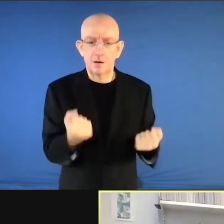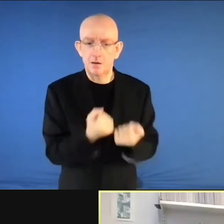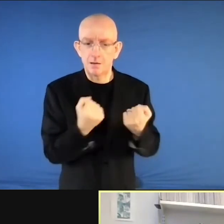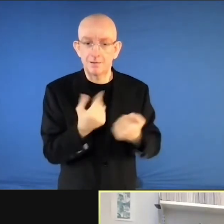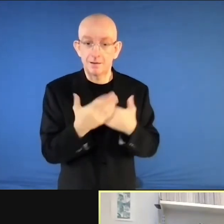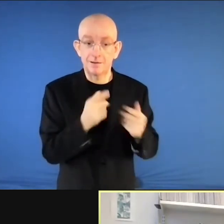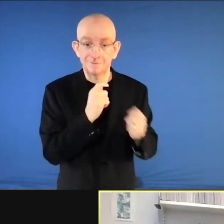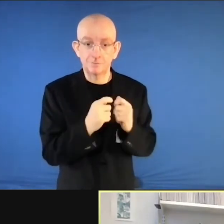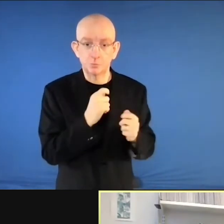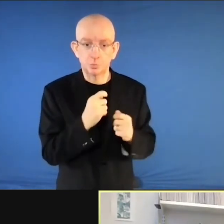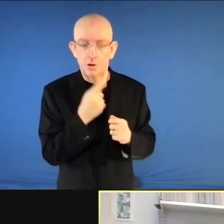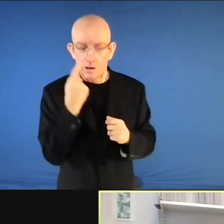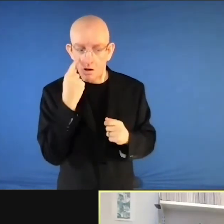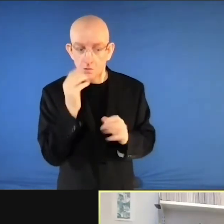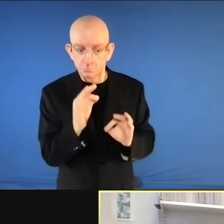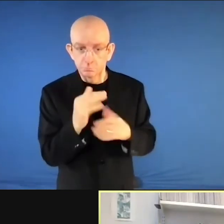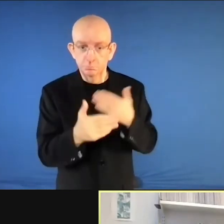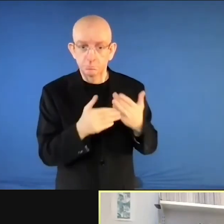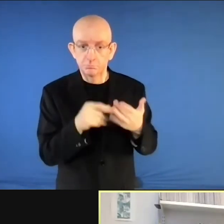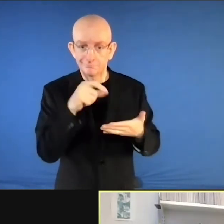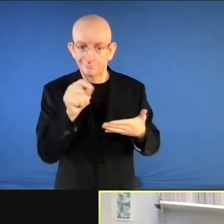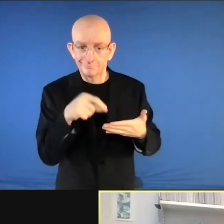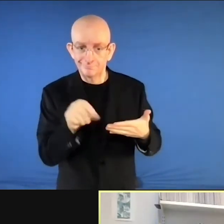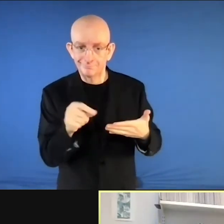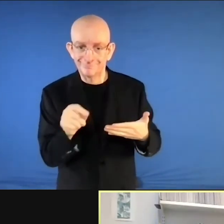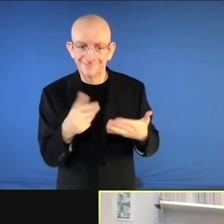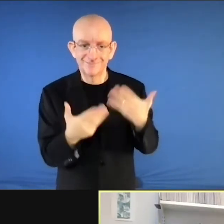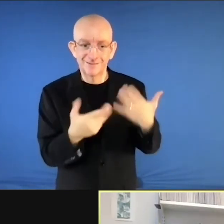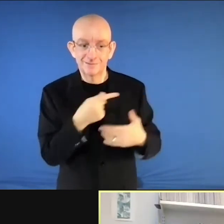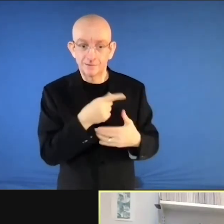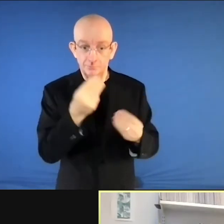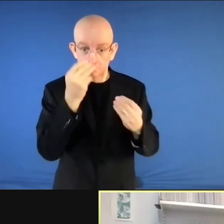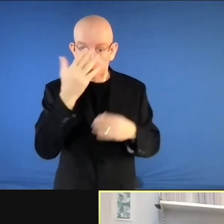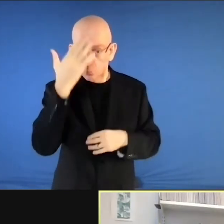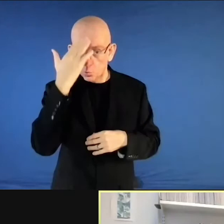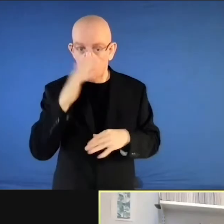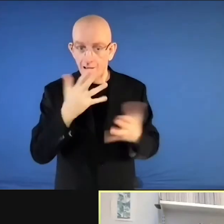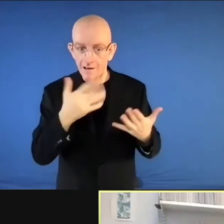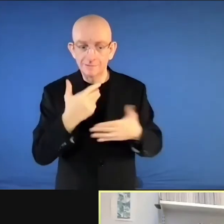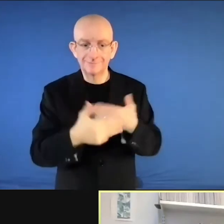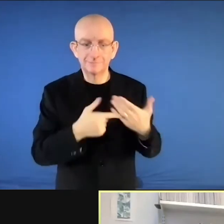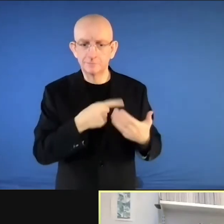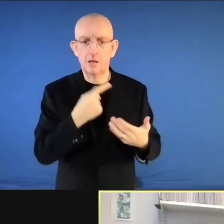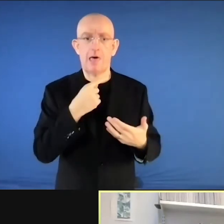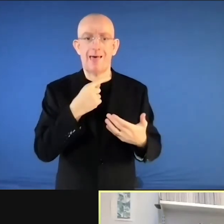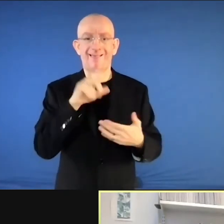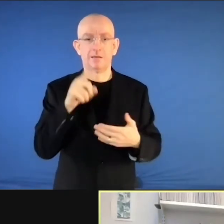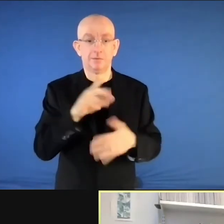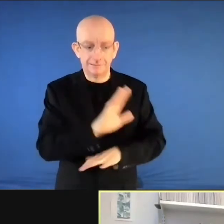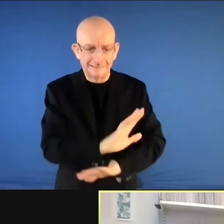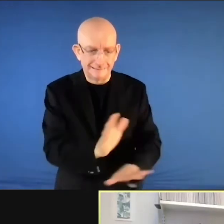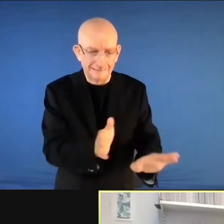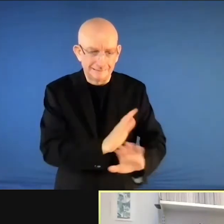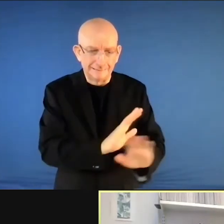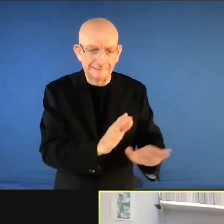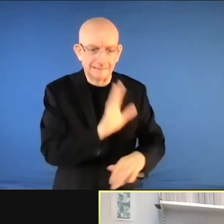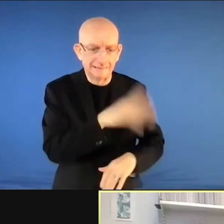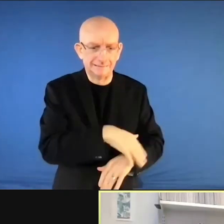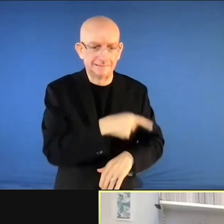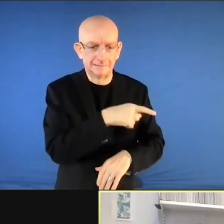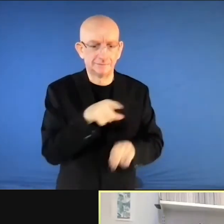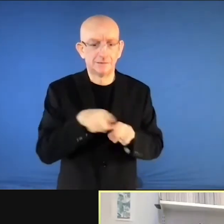in training that prevented them from re-traumatizing, that they were also aware